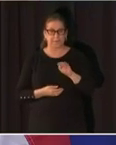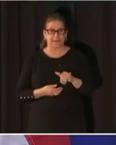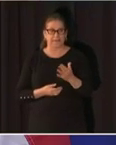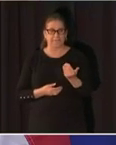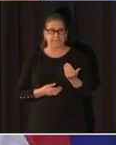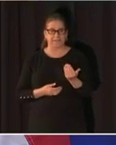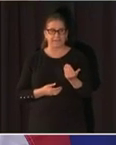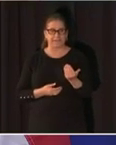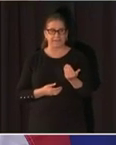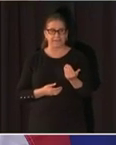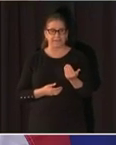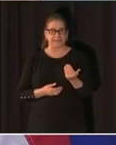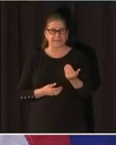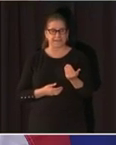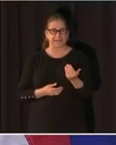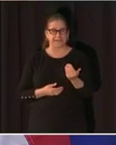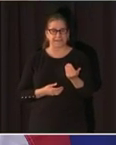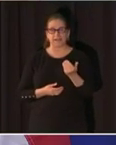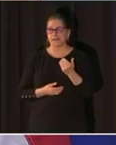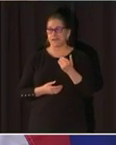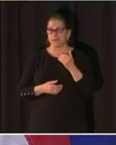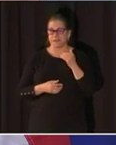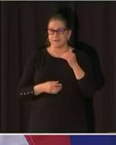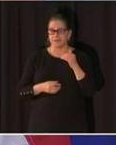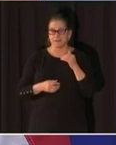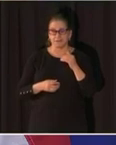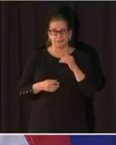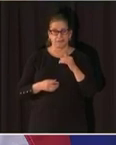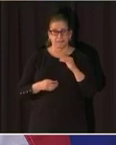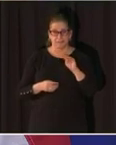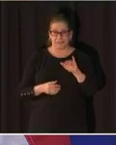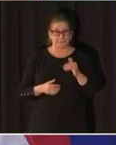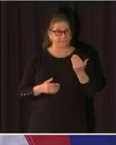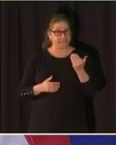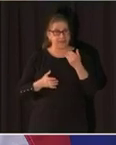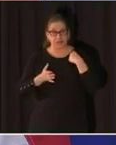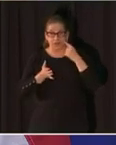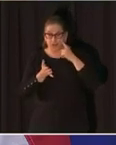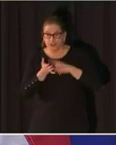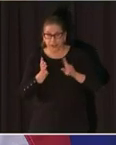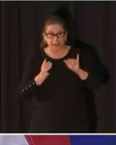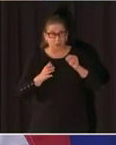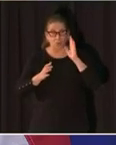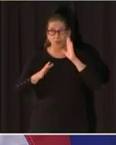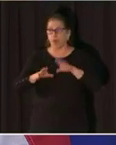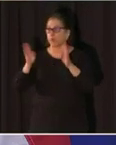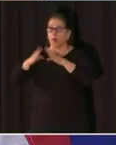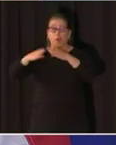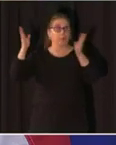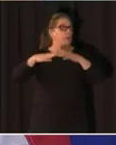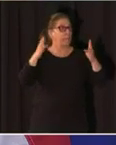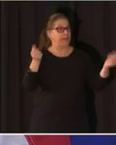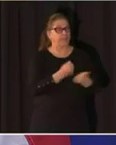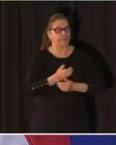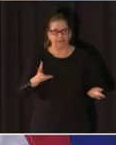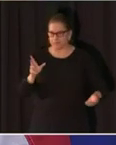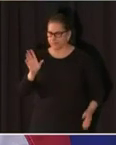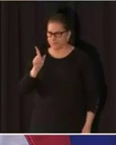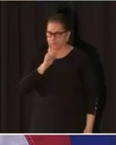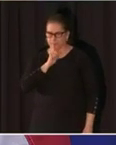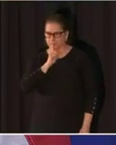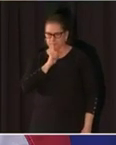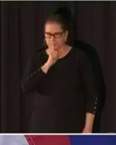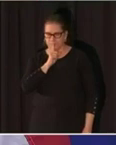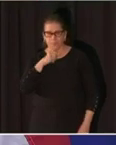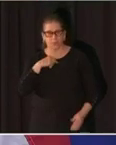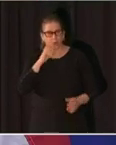that we're going to be open on May the 16th, but it will be a point for us to check in. And if